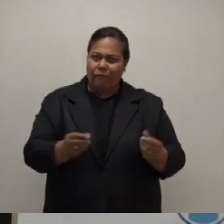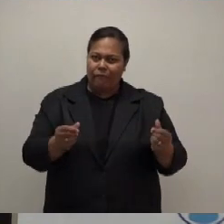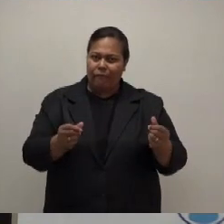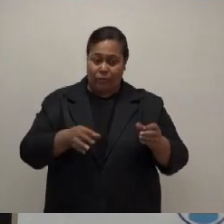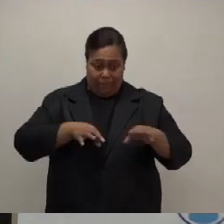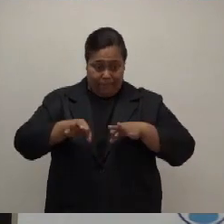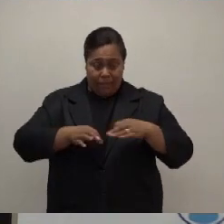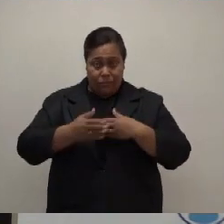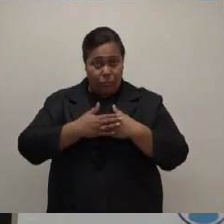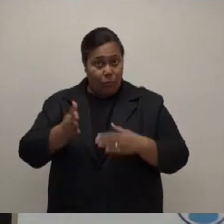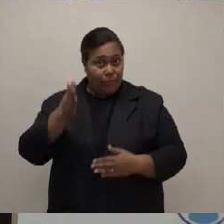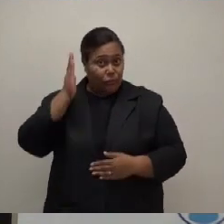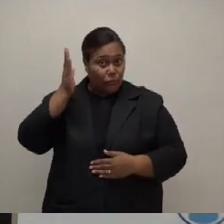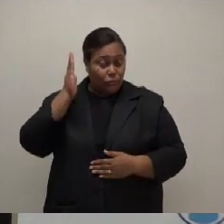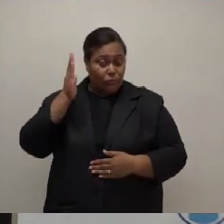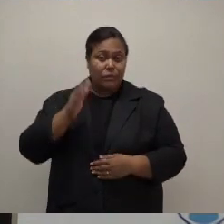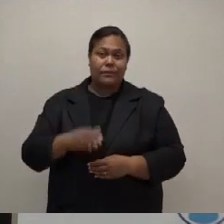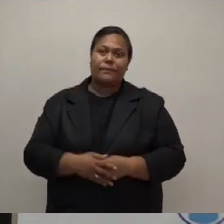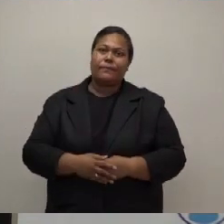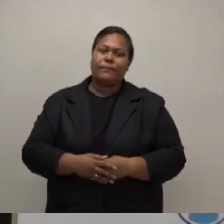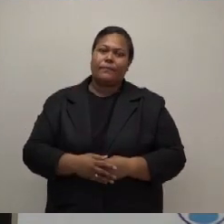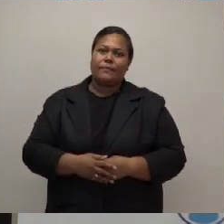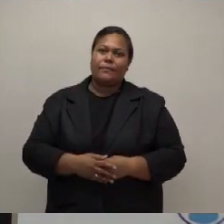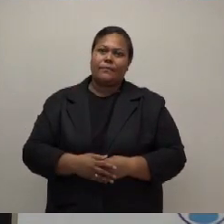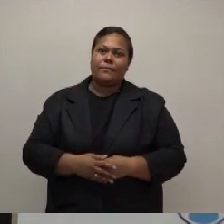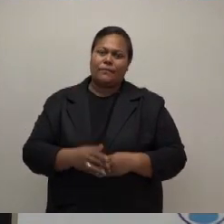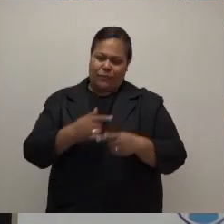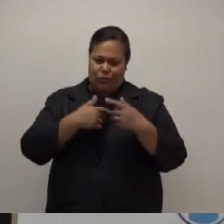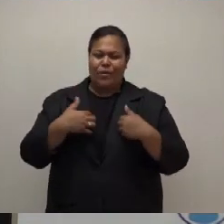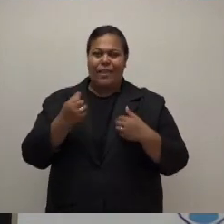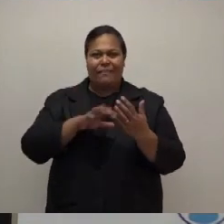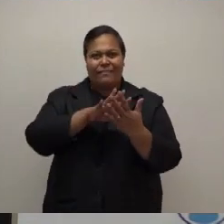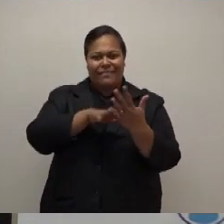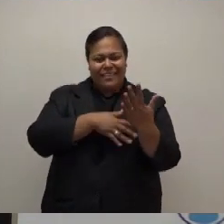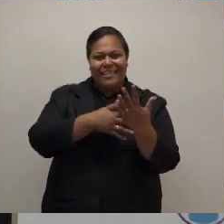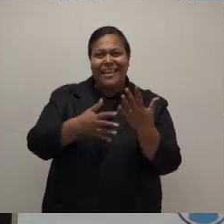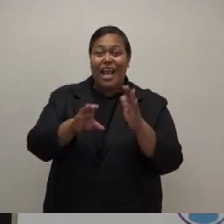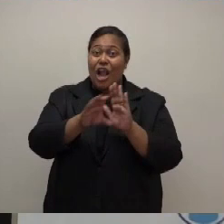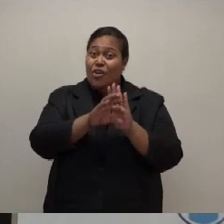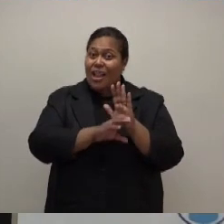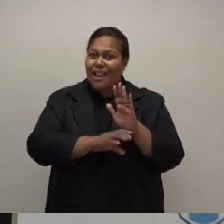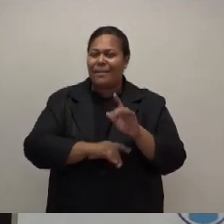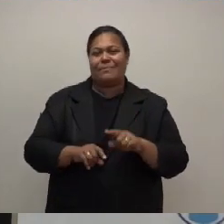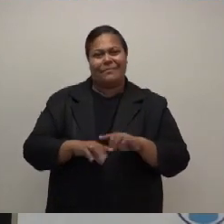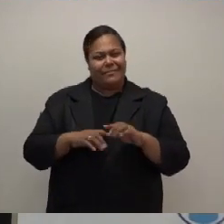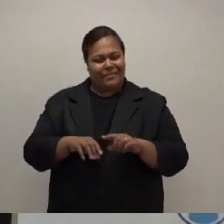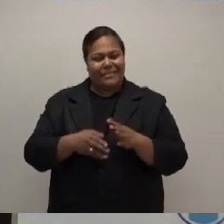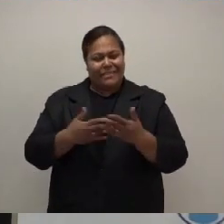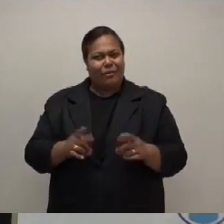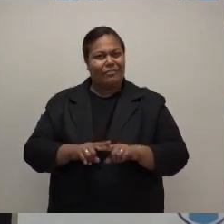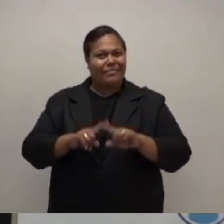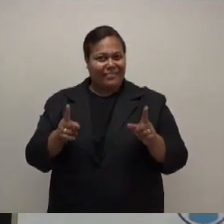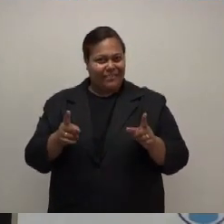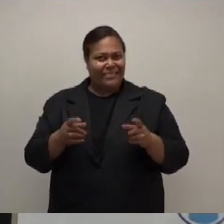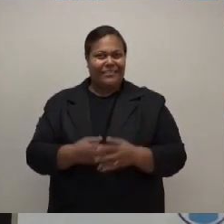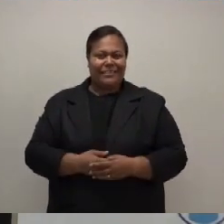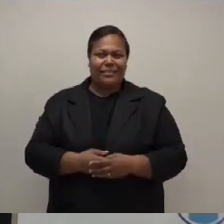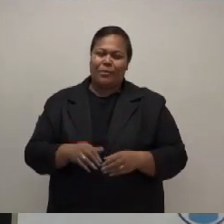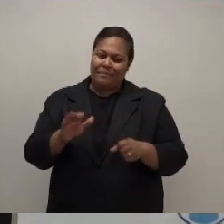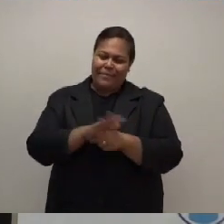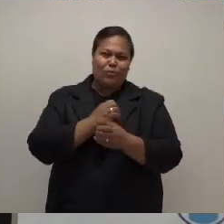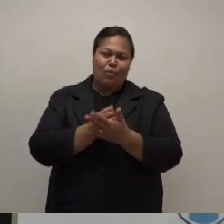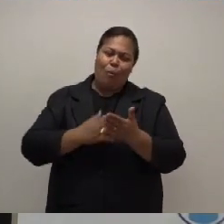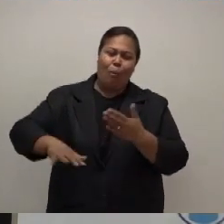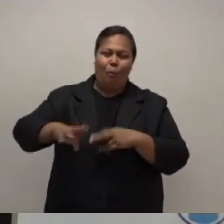schools has catered for a realigned school curriculum, ensuring that all of Fiji schools are on the same